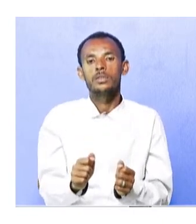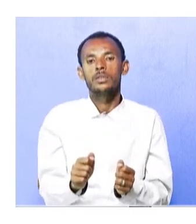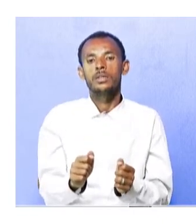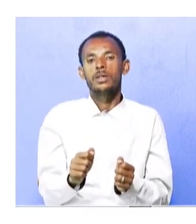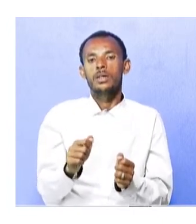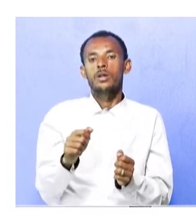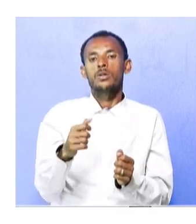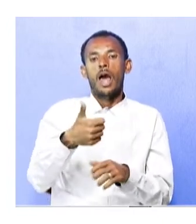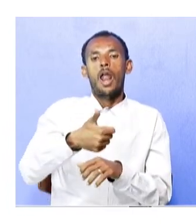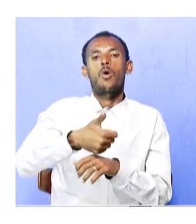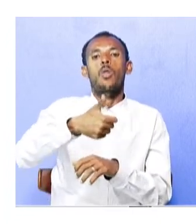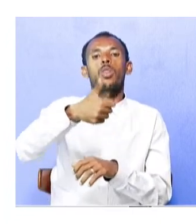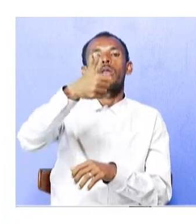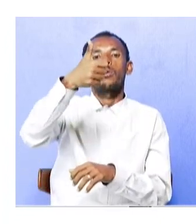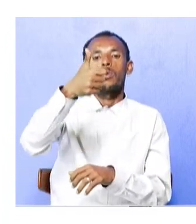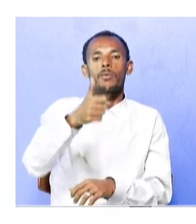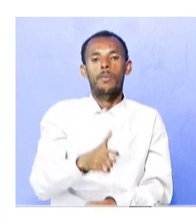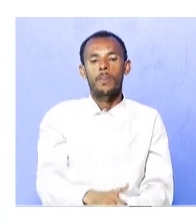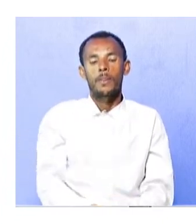an altitude